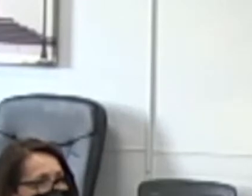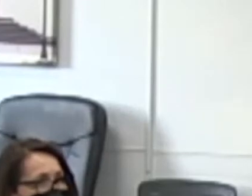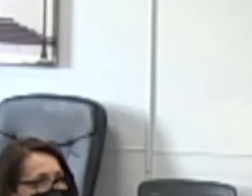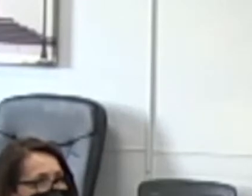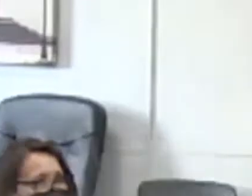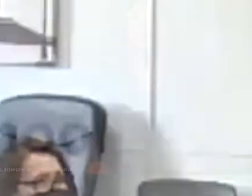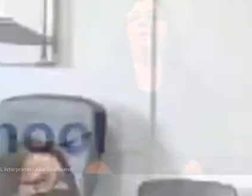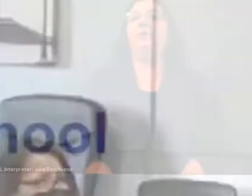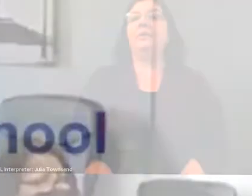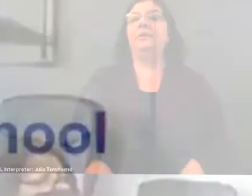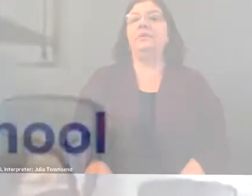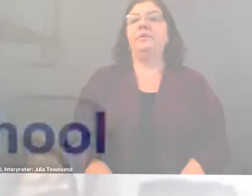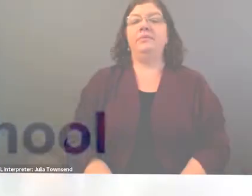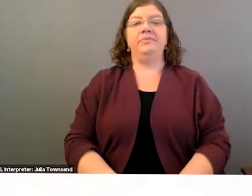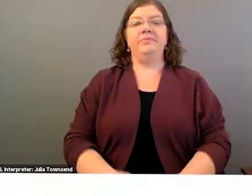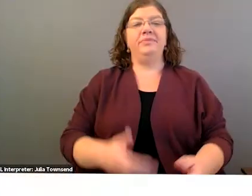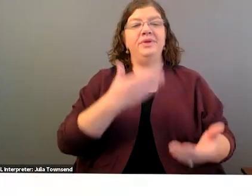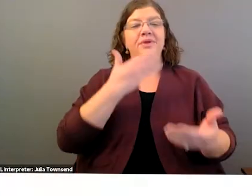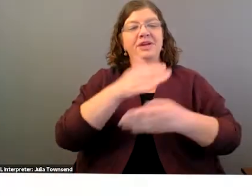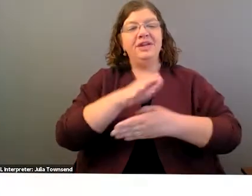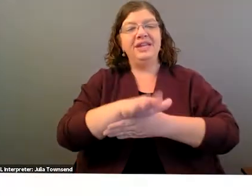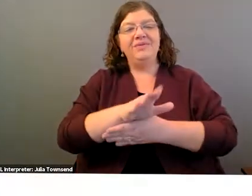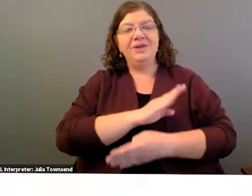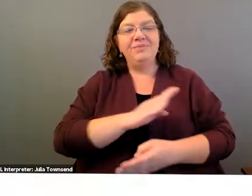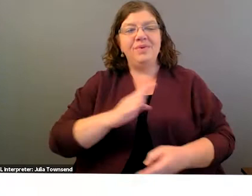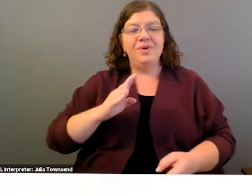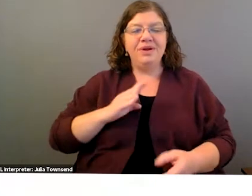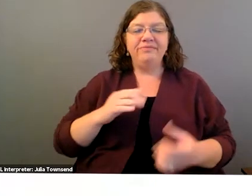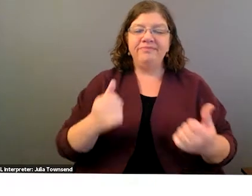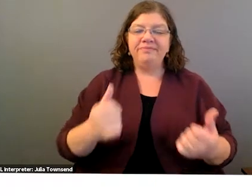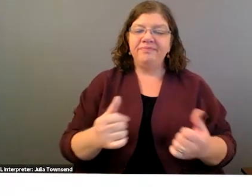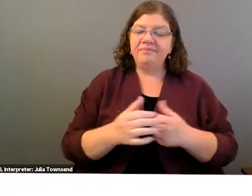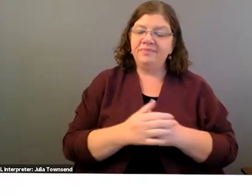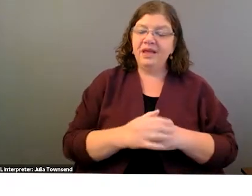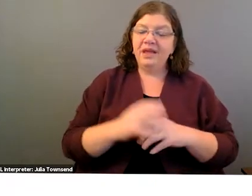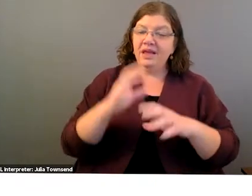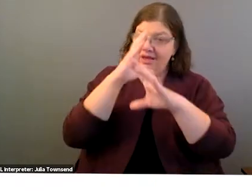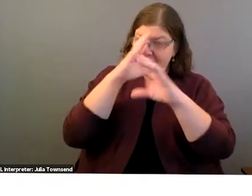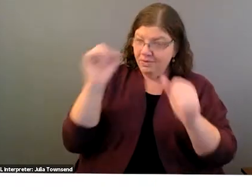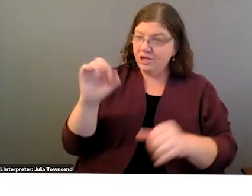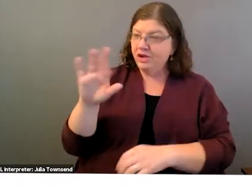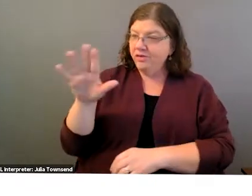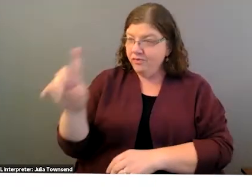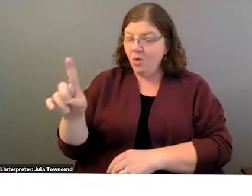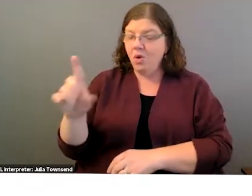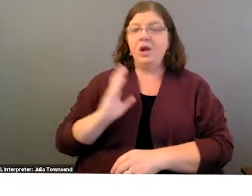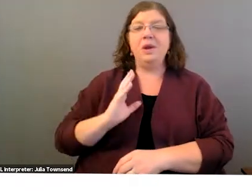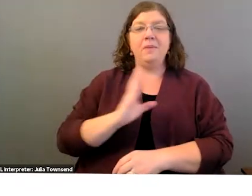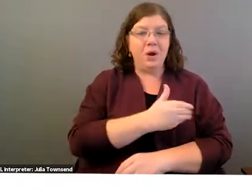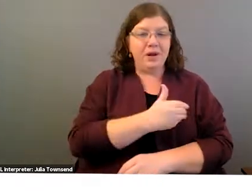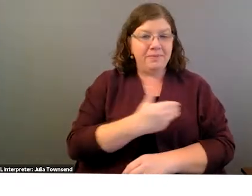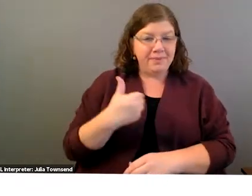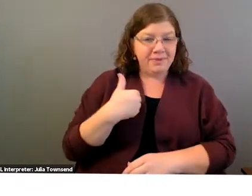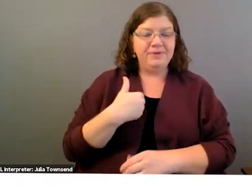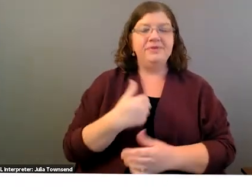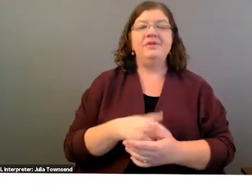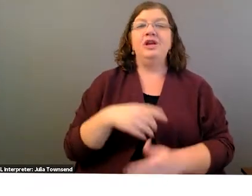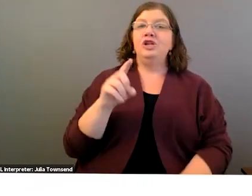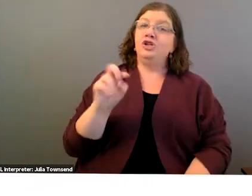All right, good evening, board. President Ford, board members, Dr.